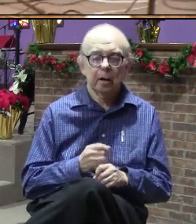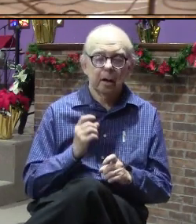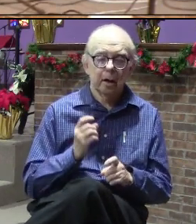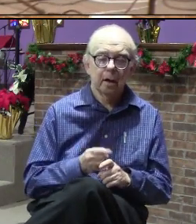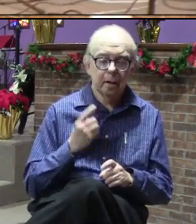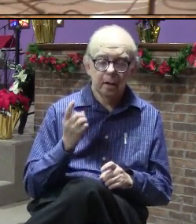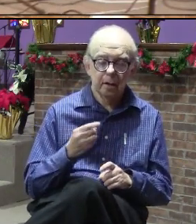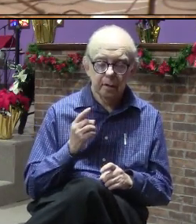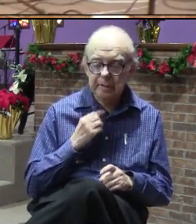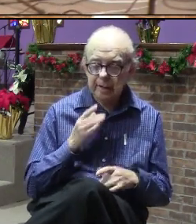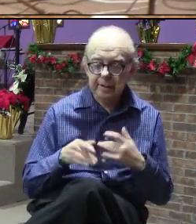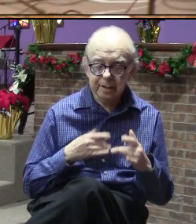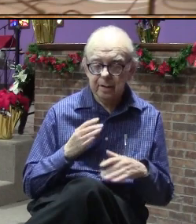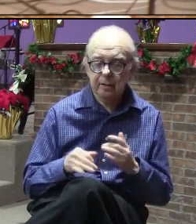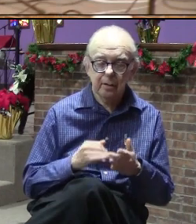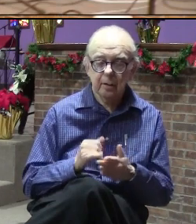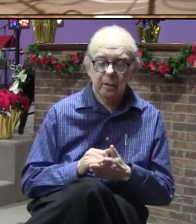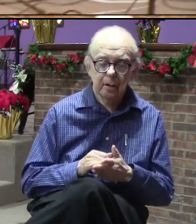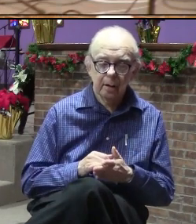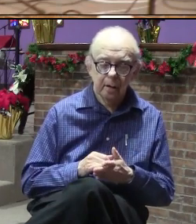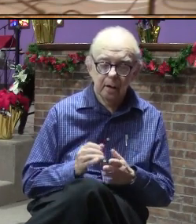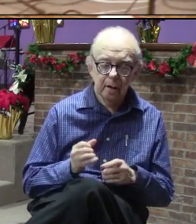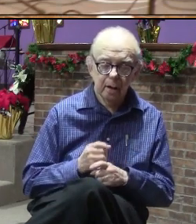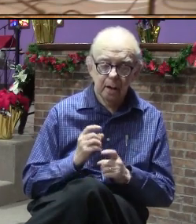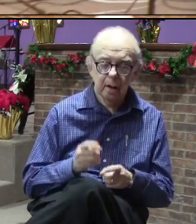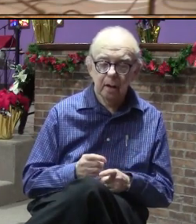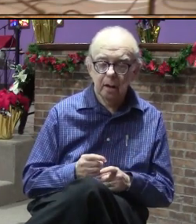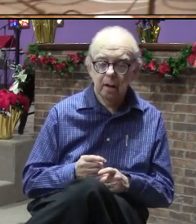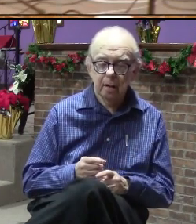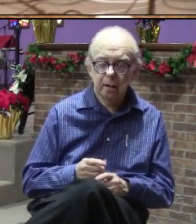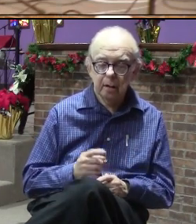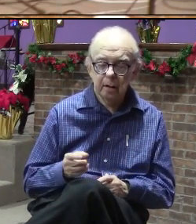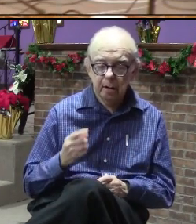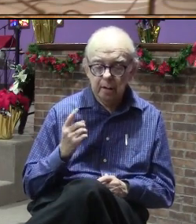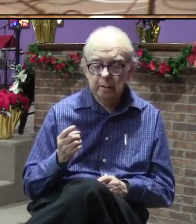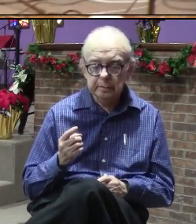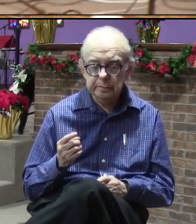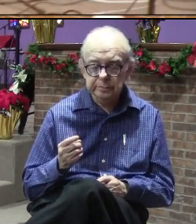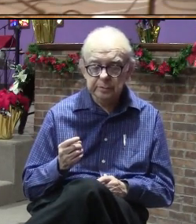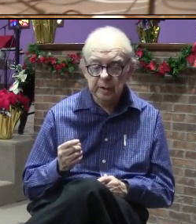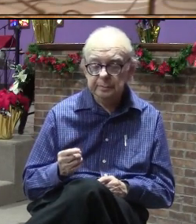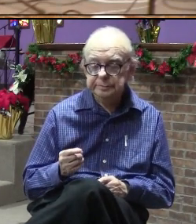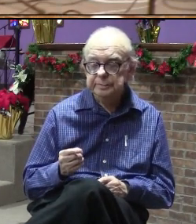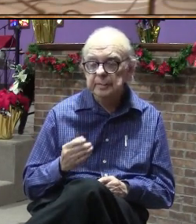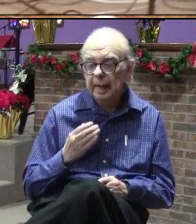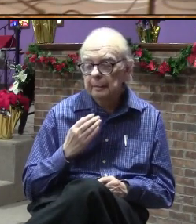thought they would be excited about, and they get the gift and think, oh, well, thank you, Peppa.